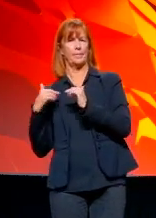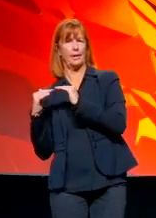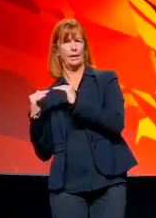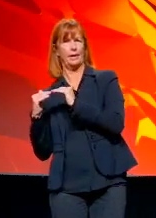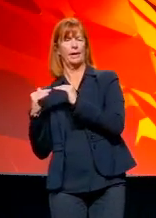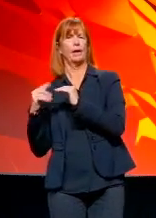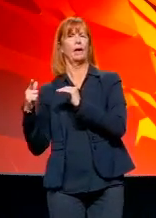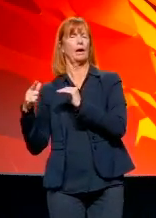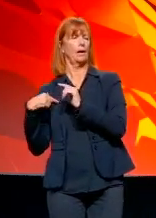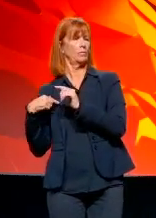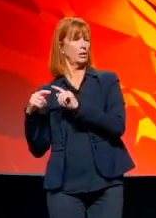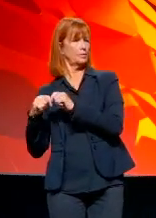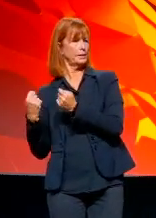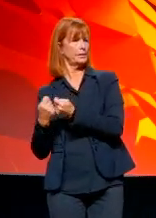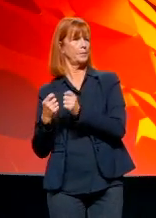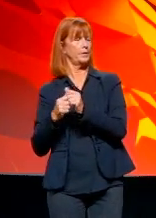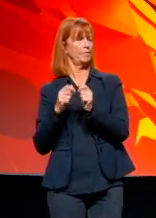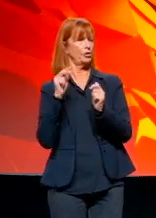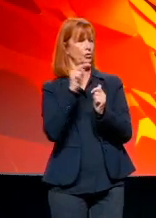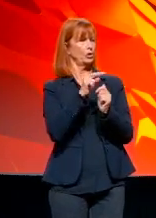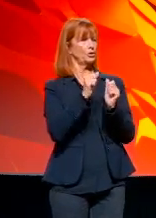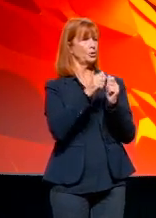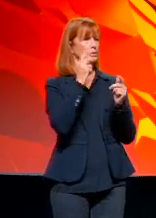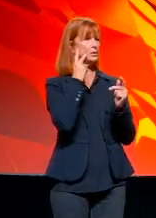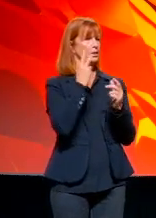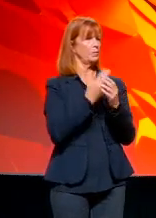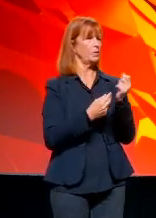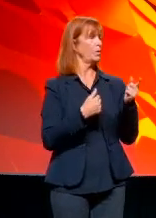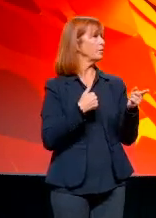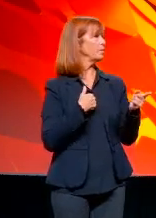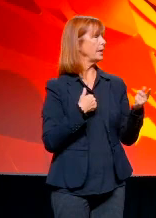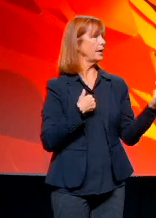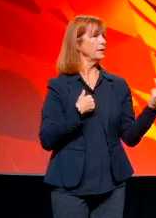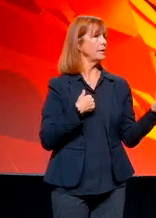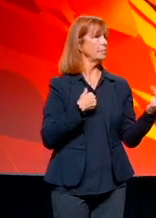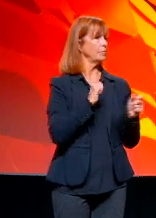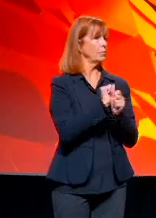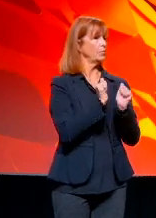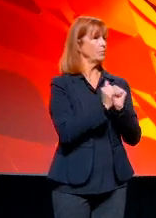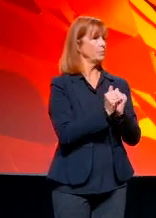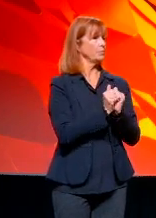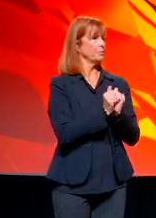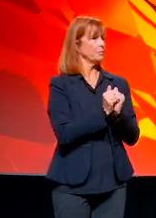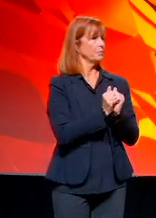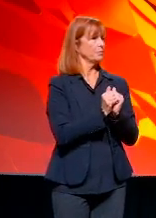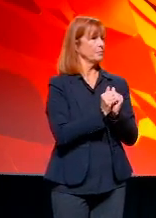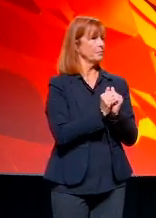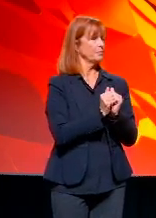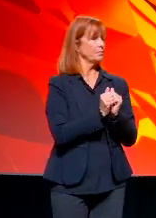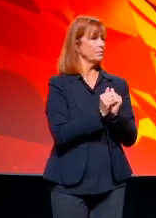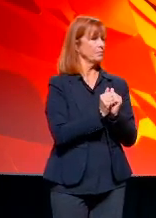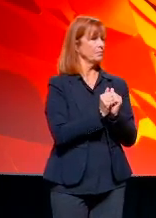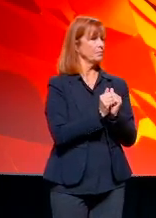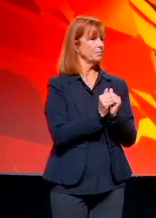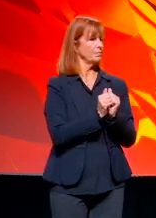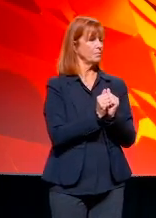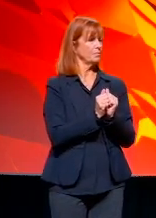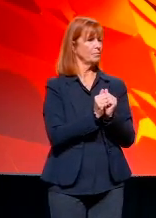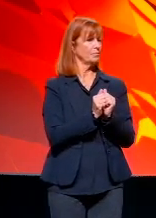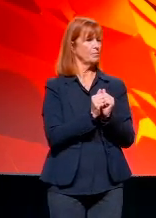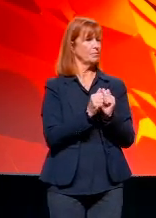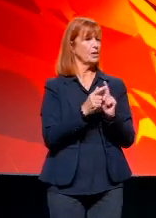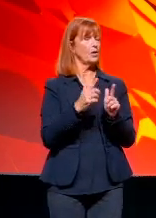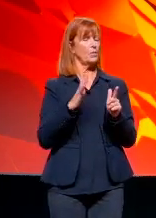Jim Fan. So if you look closely, you're gonna find both me and him like so in this video. So we don't build our own